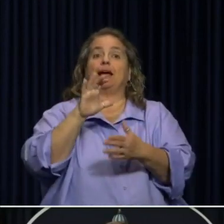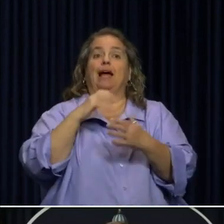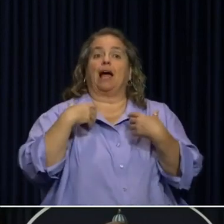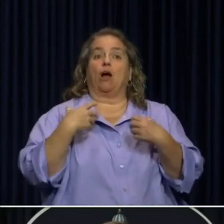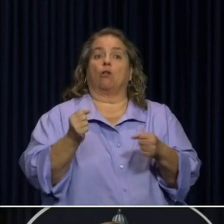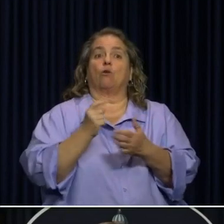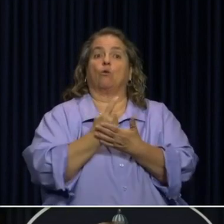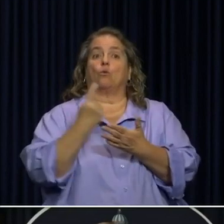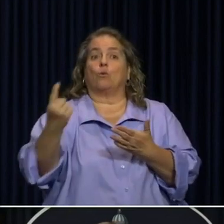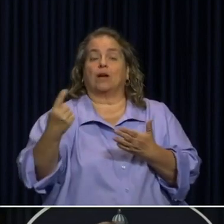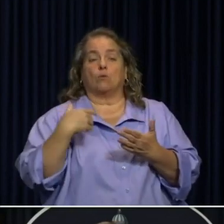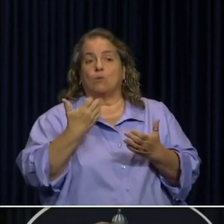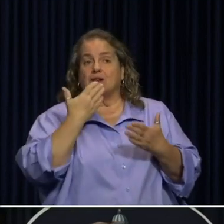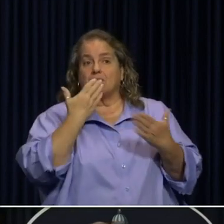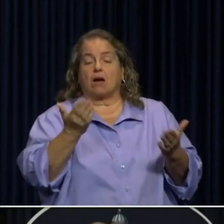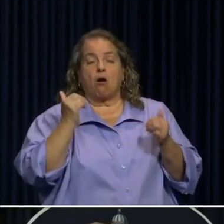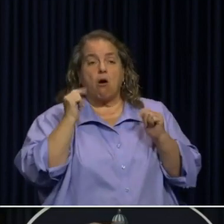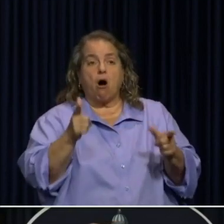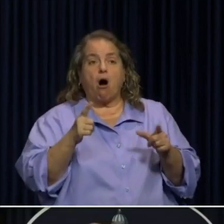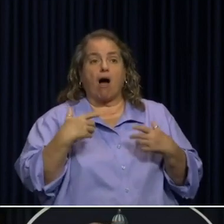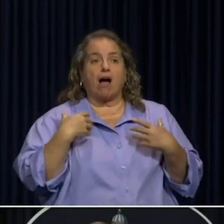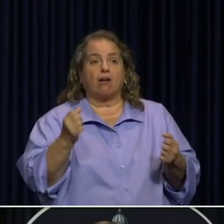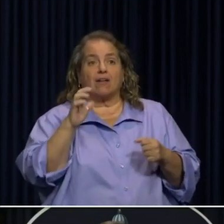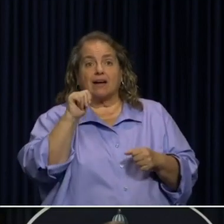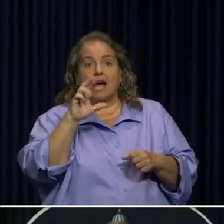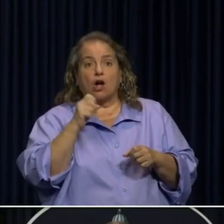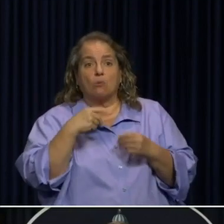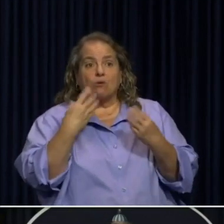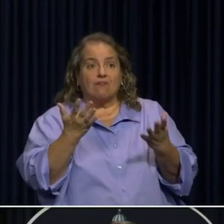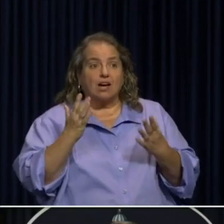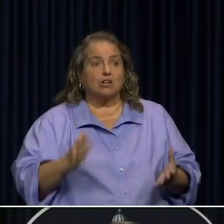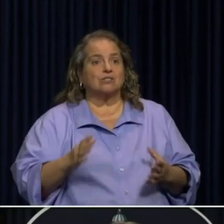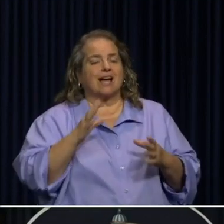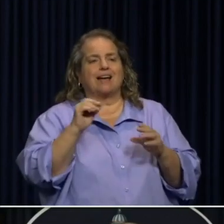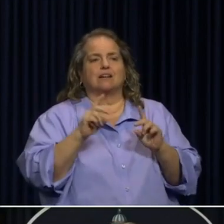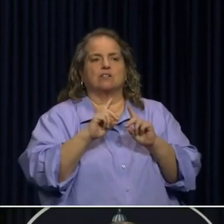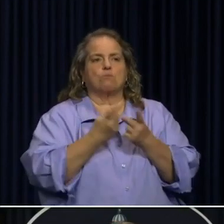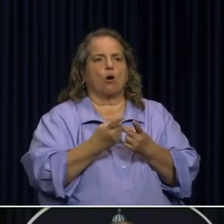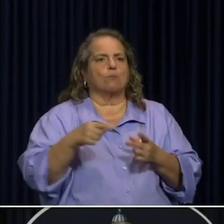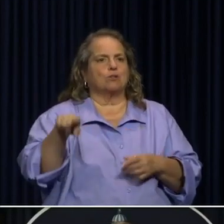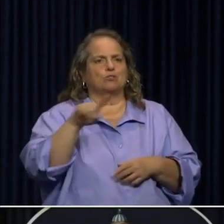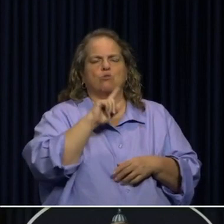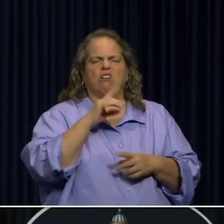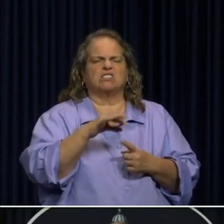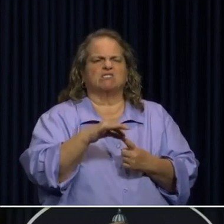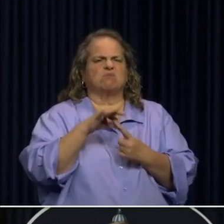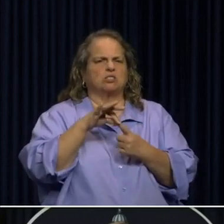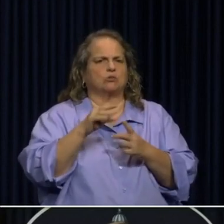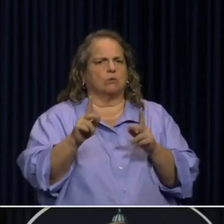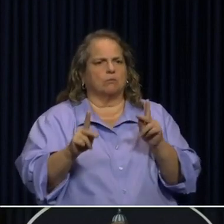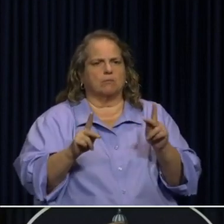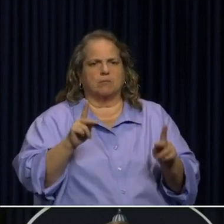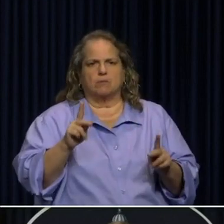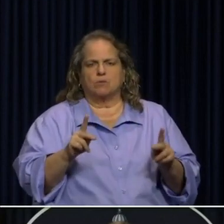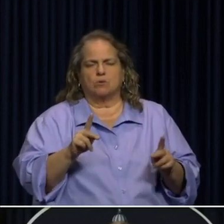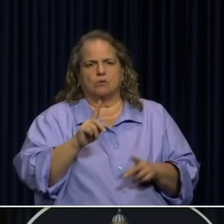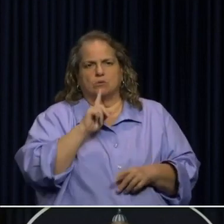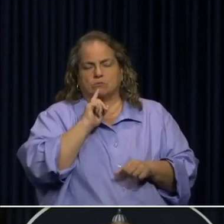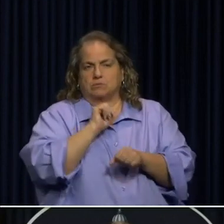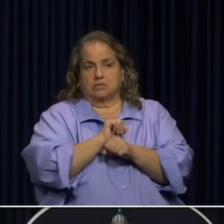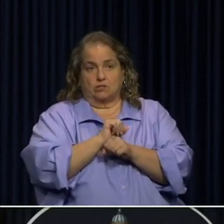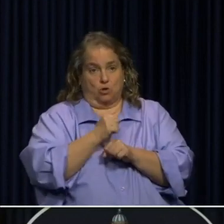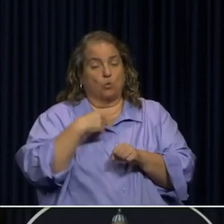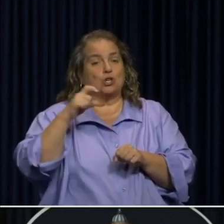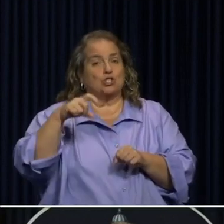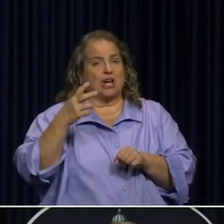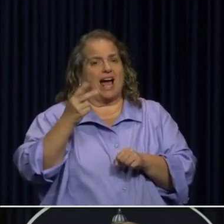healthcare providers. We want to thank our departments of public health. You all are special people. And I tell you what, we should have all known it,